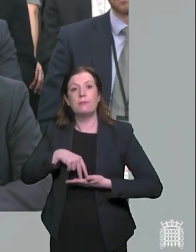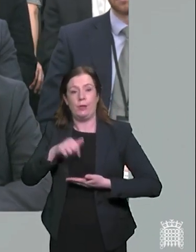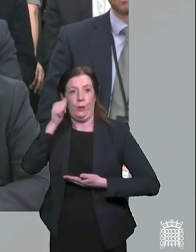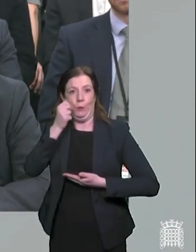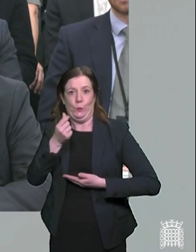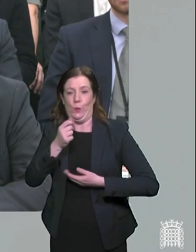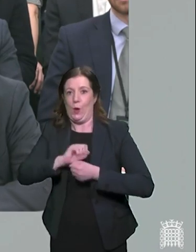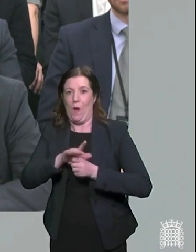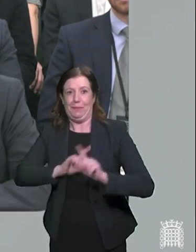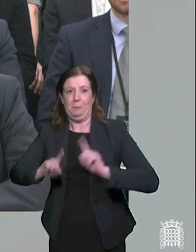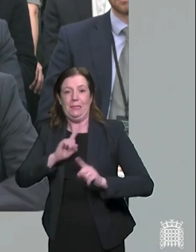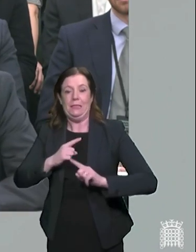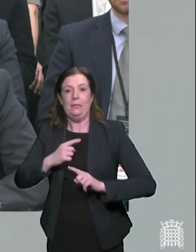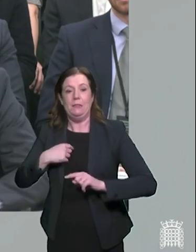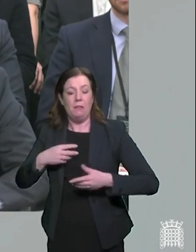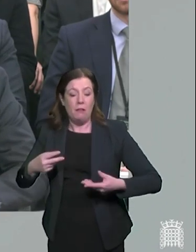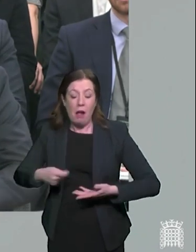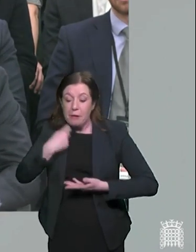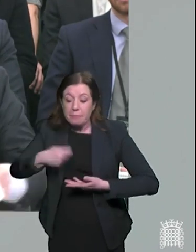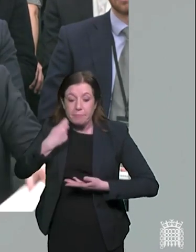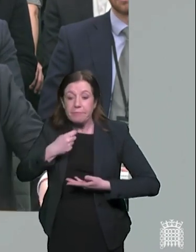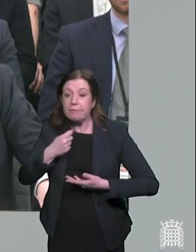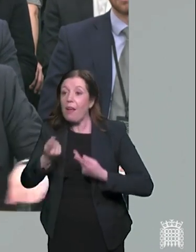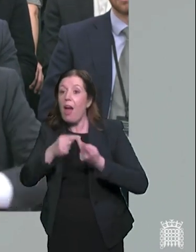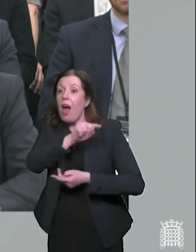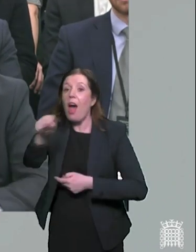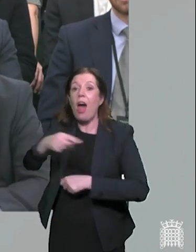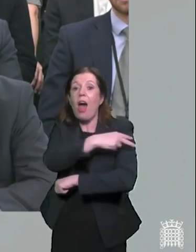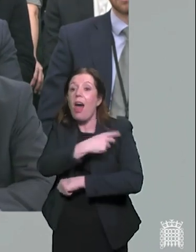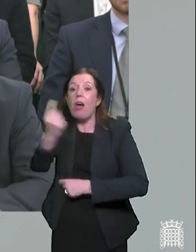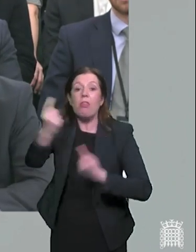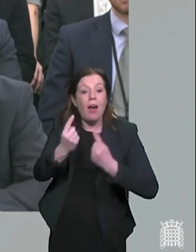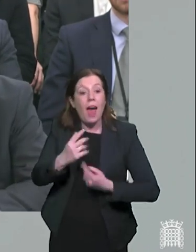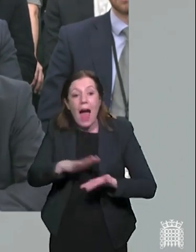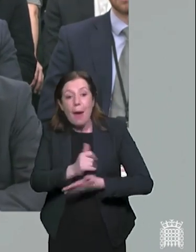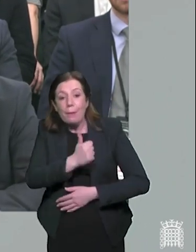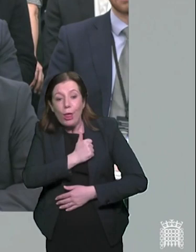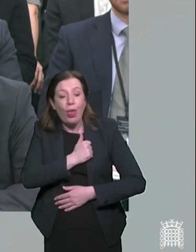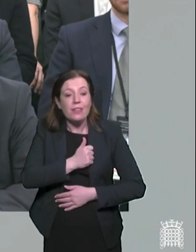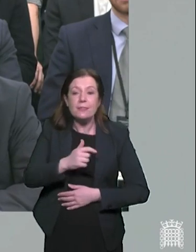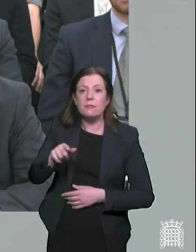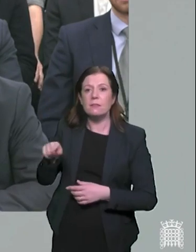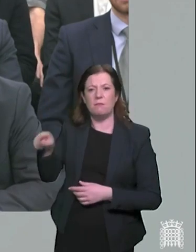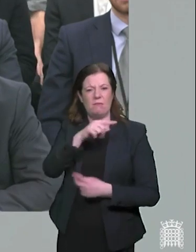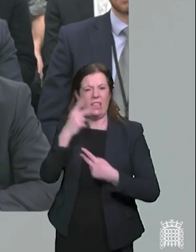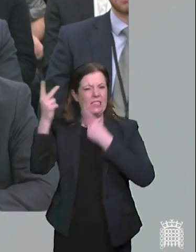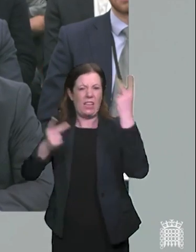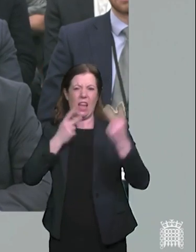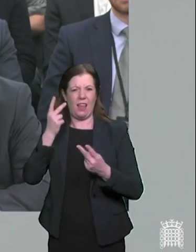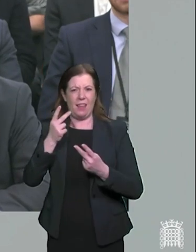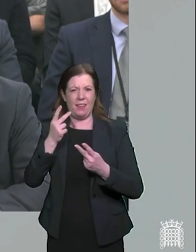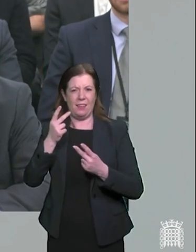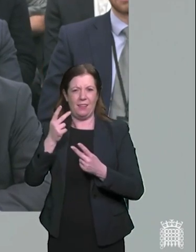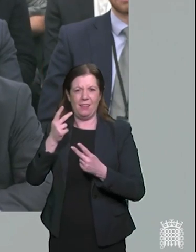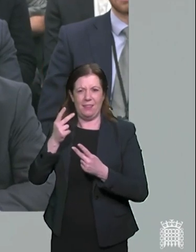meeting began and had a kind of salad. A number of officials came in to wish me a happy birthday. No one sang. The famous